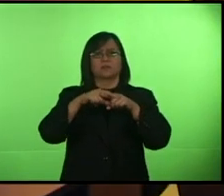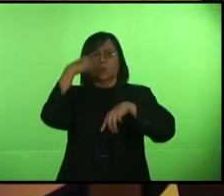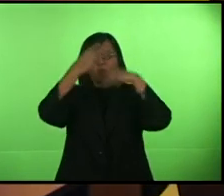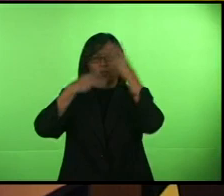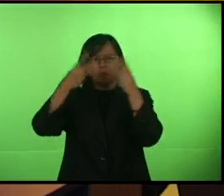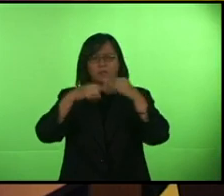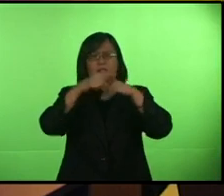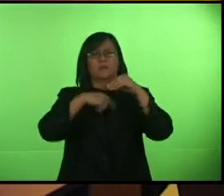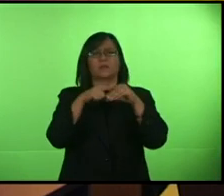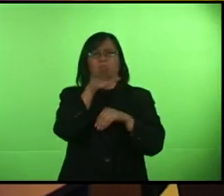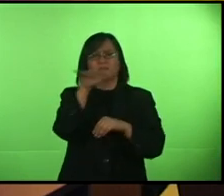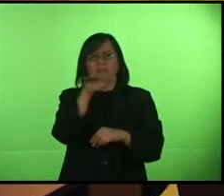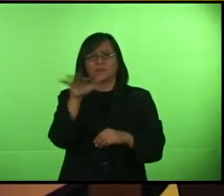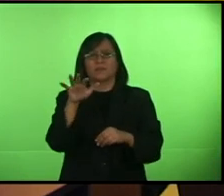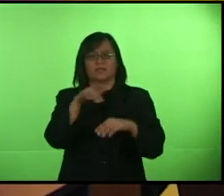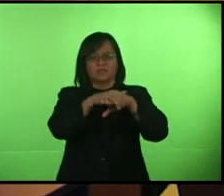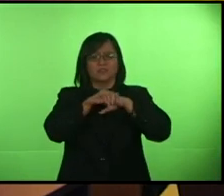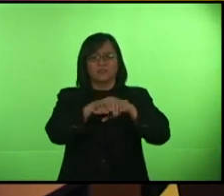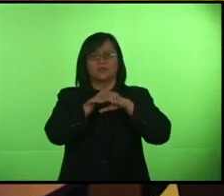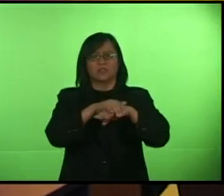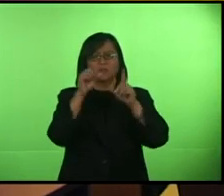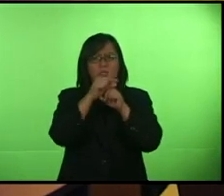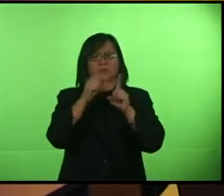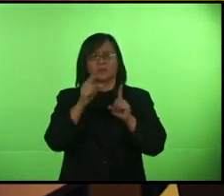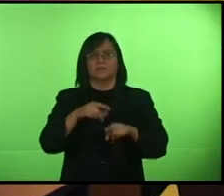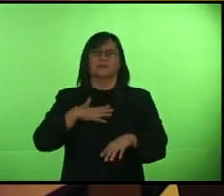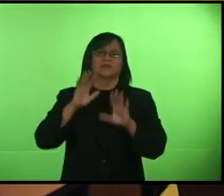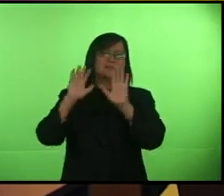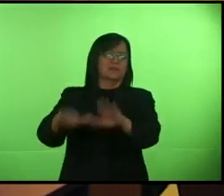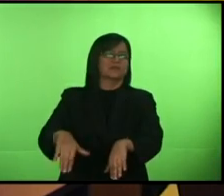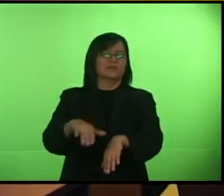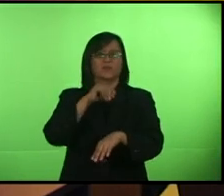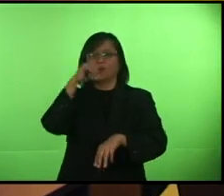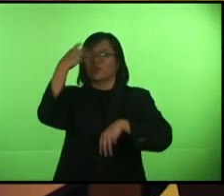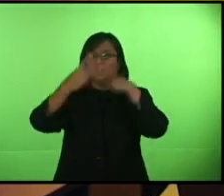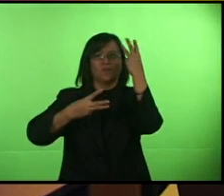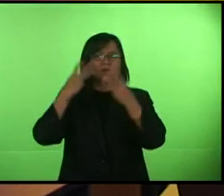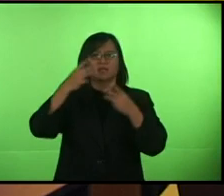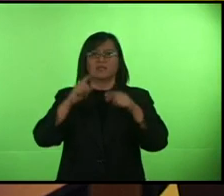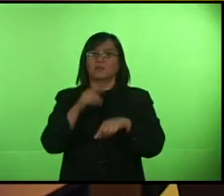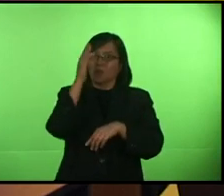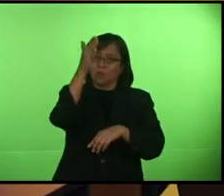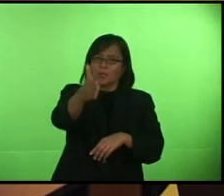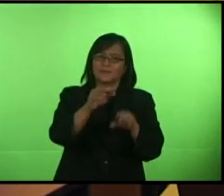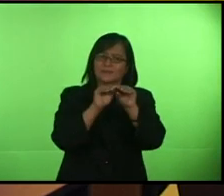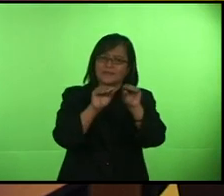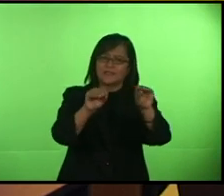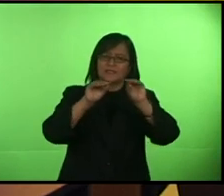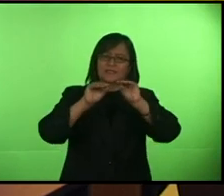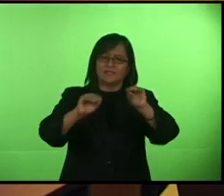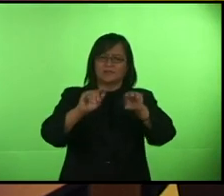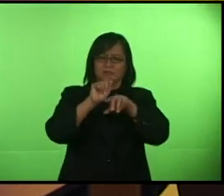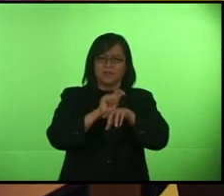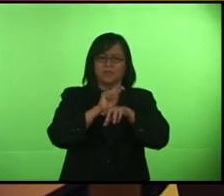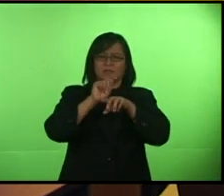do not be afraid of this grammar and also the spelling of English. But you will be trained from time